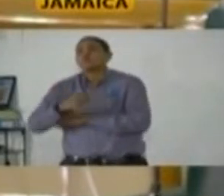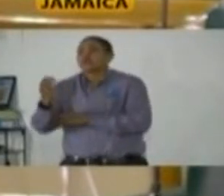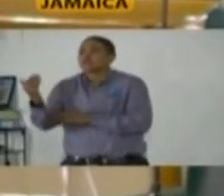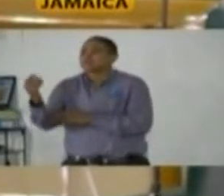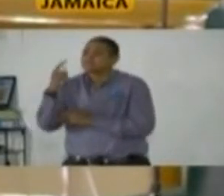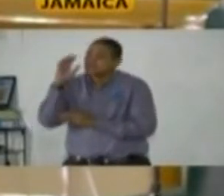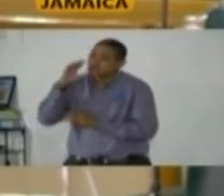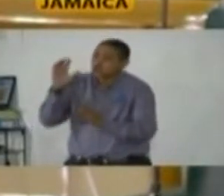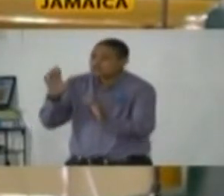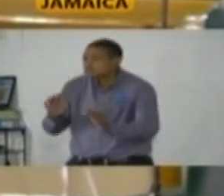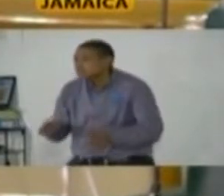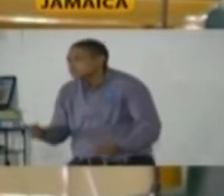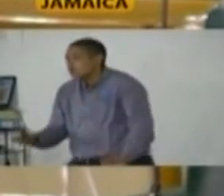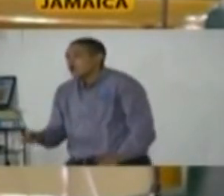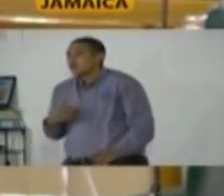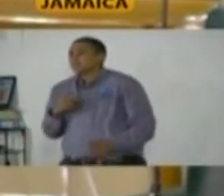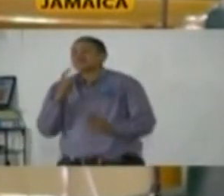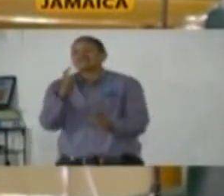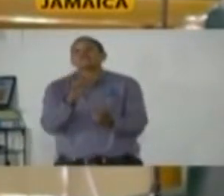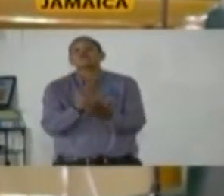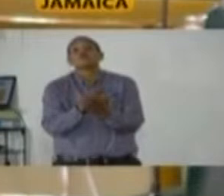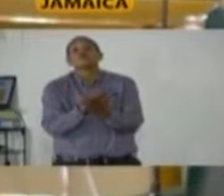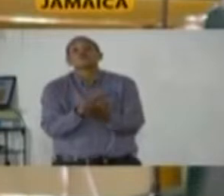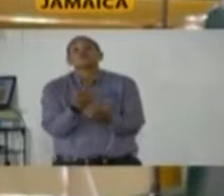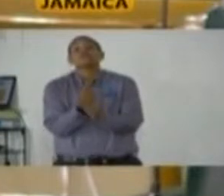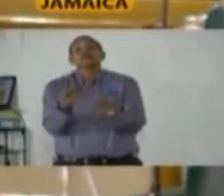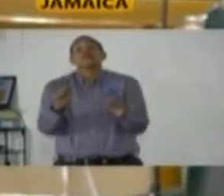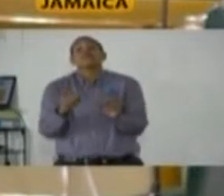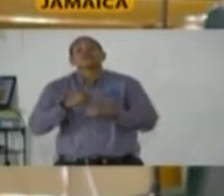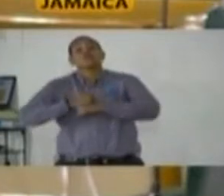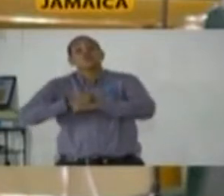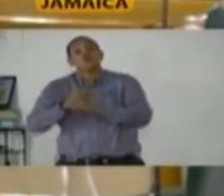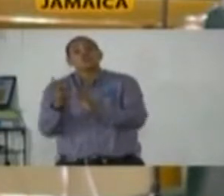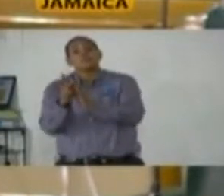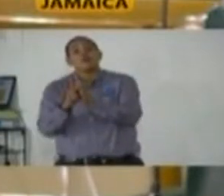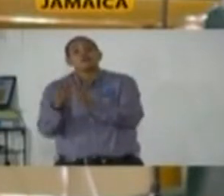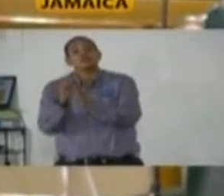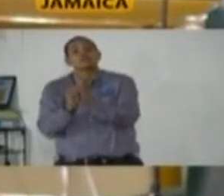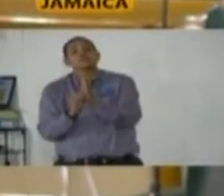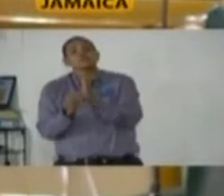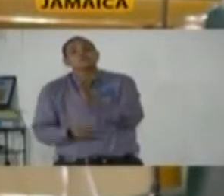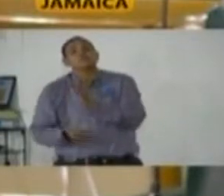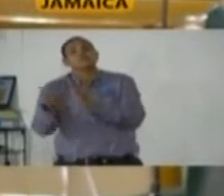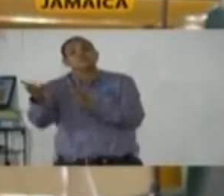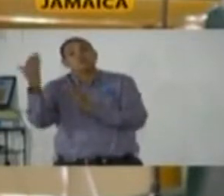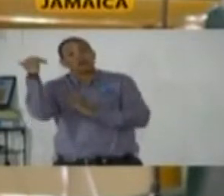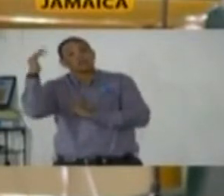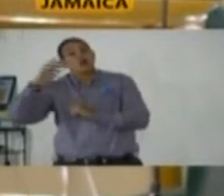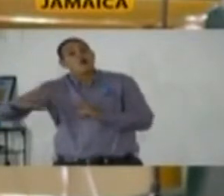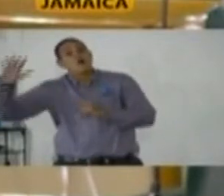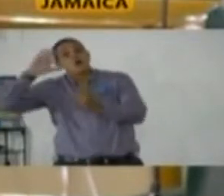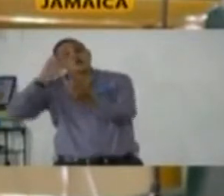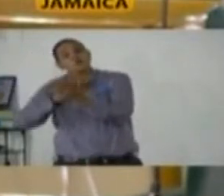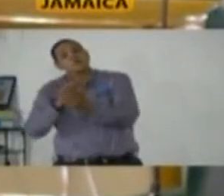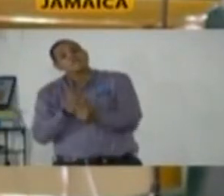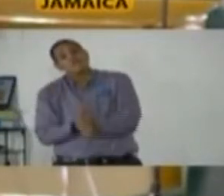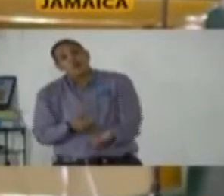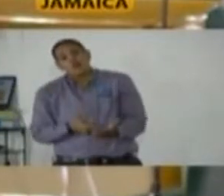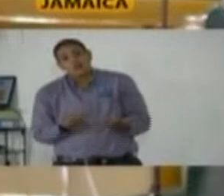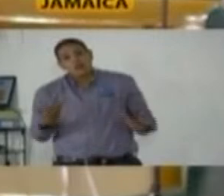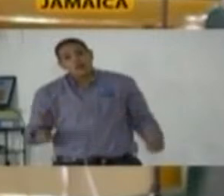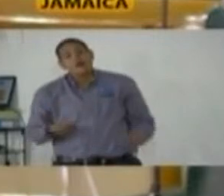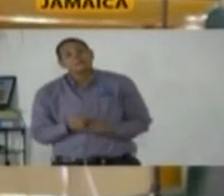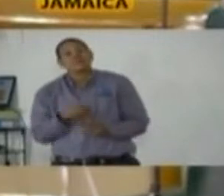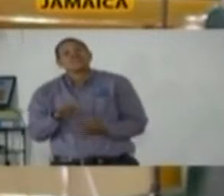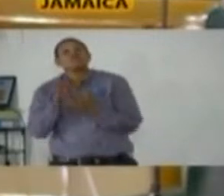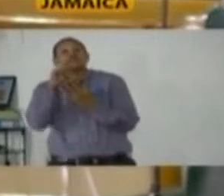we have given schools a safety and security policy document, and we expect that schools will abide by the procedures, especially as they